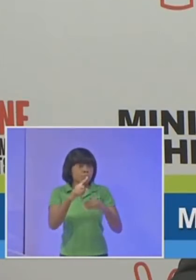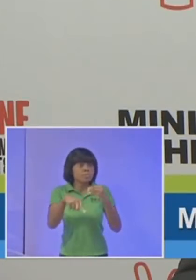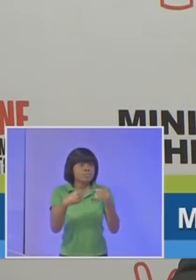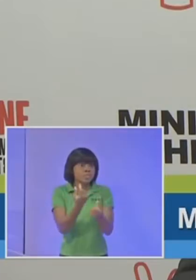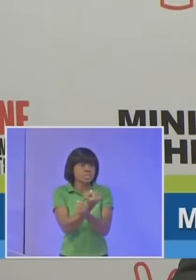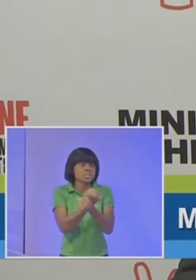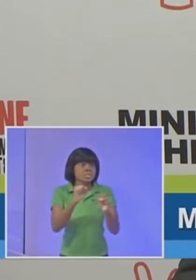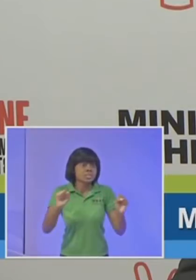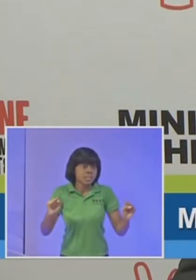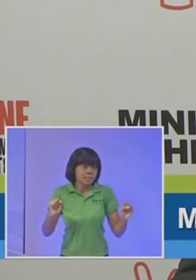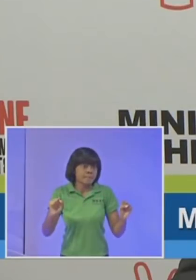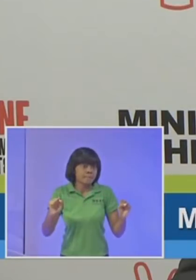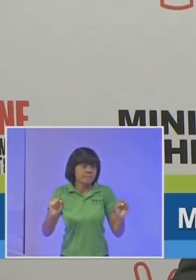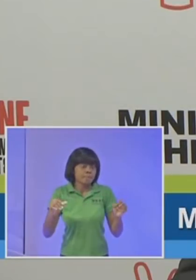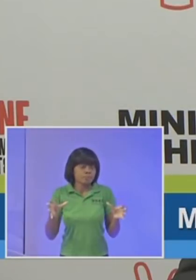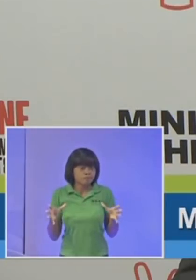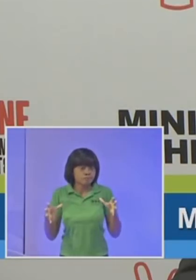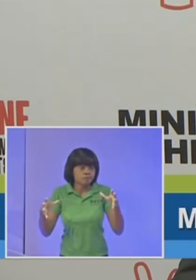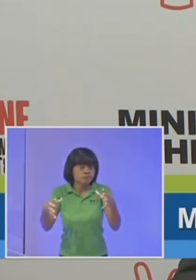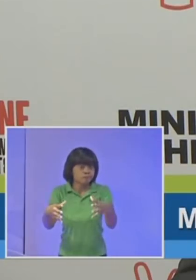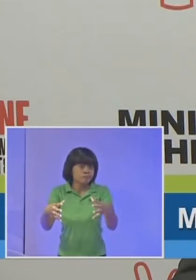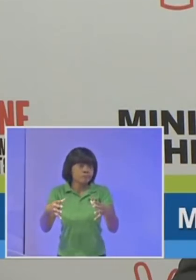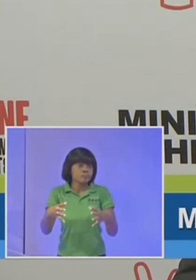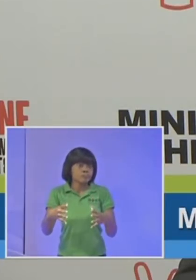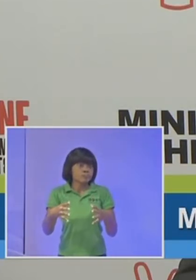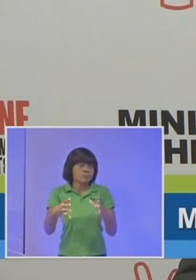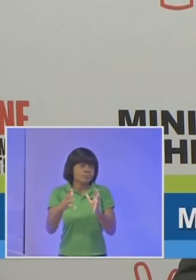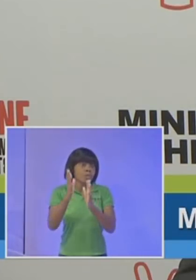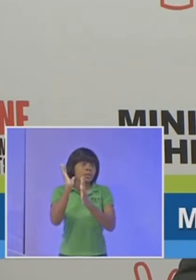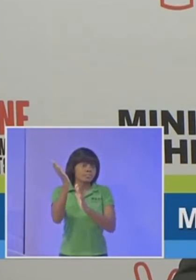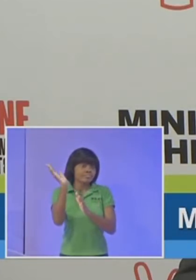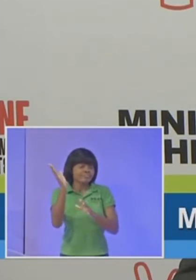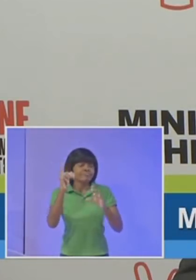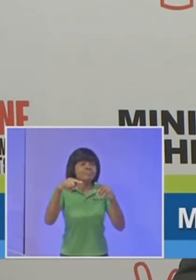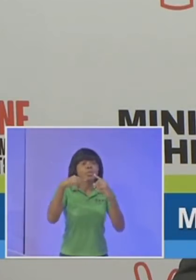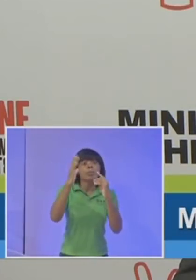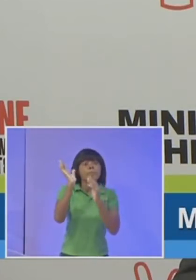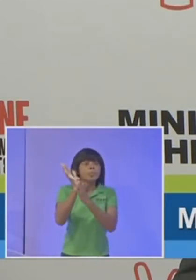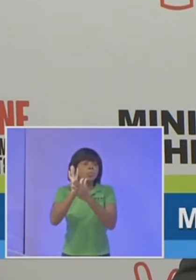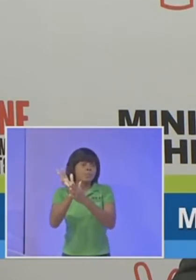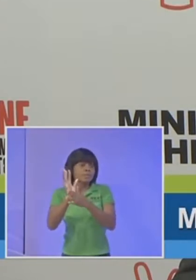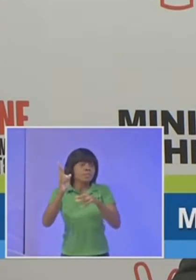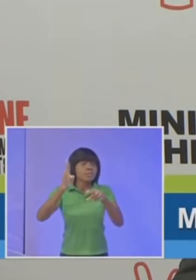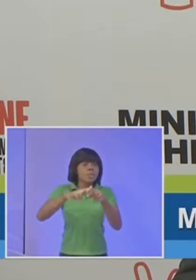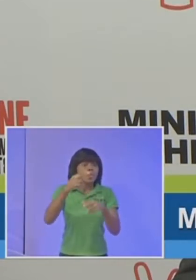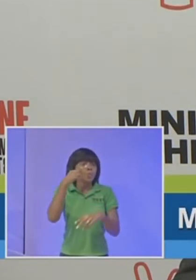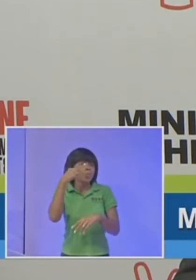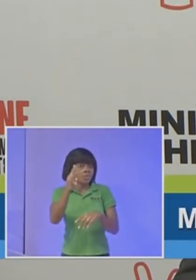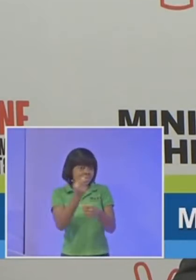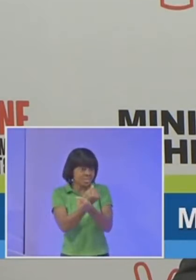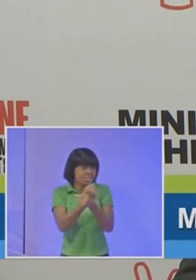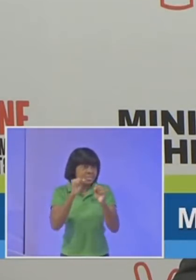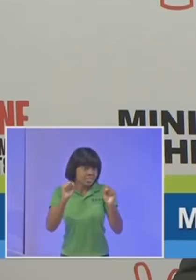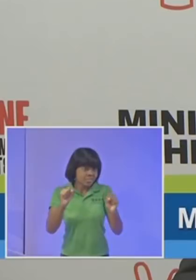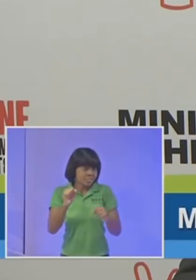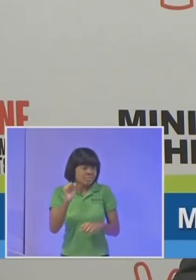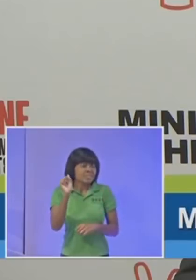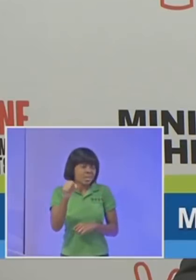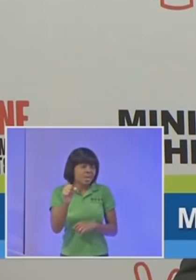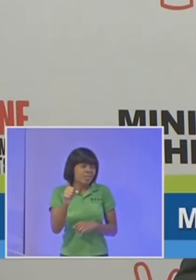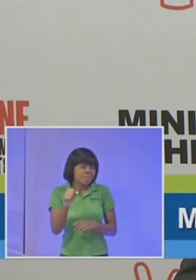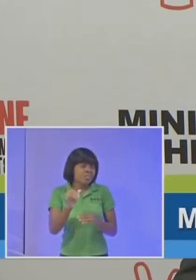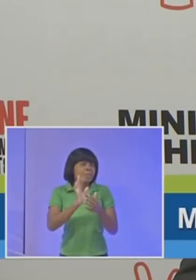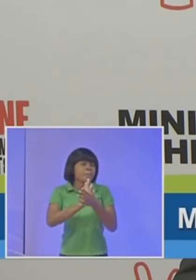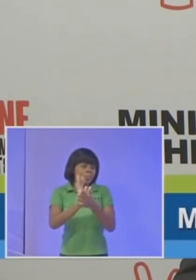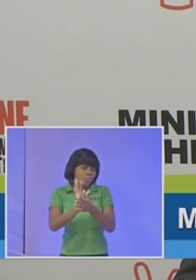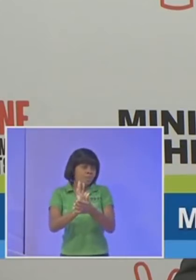cinemas have been fairly flexible in what they ask for and what they determine is appropriate ID for